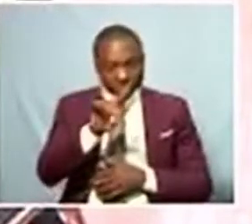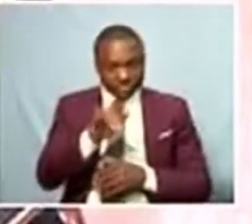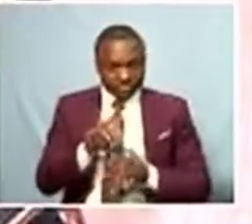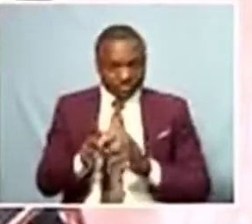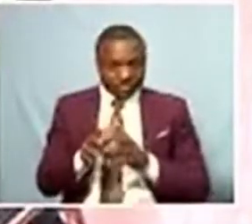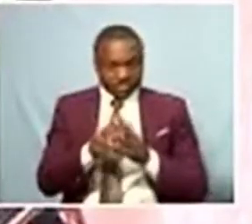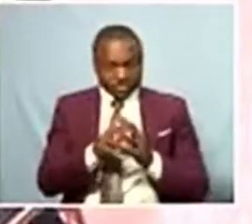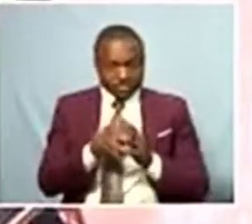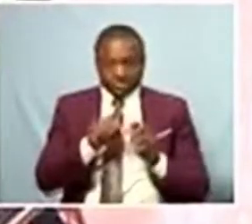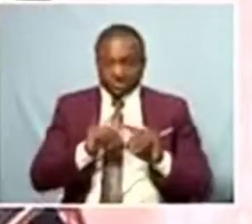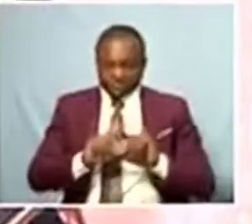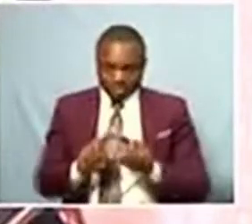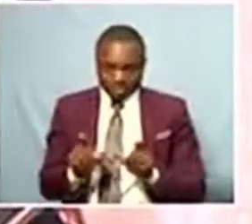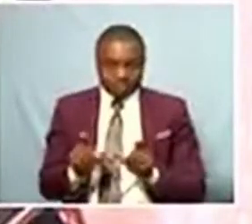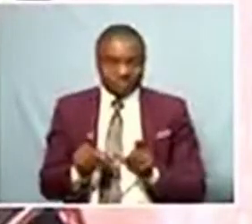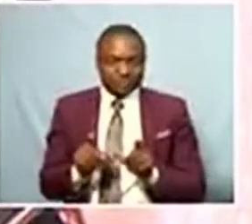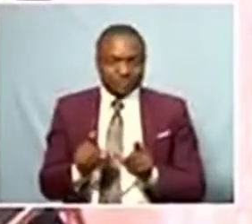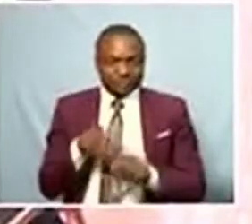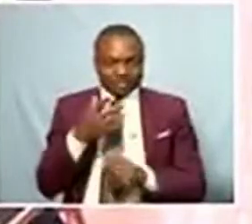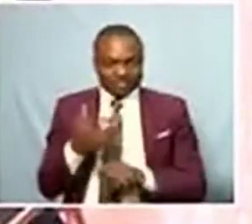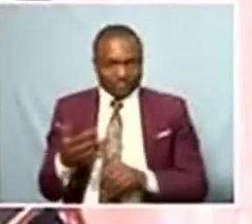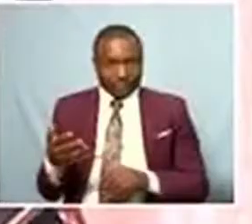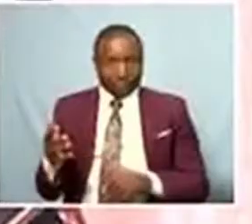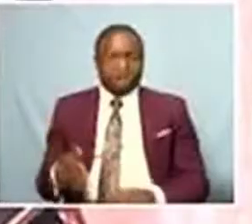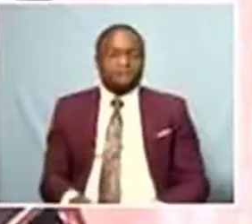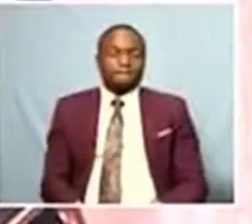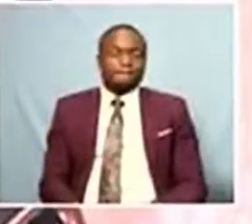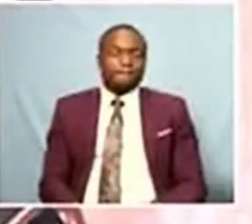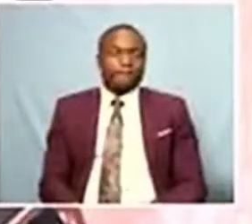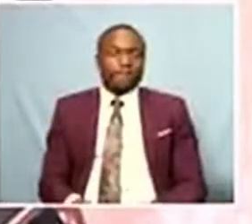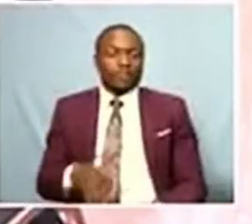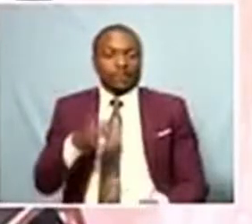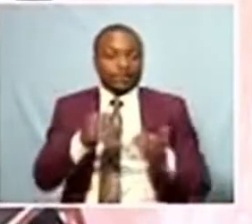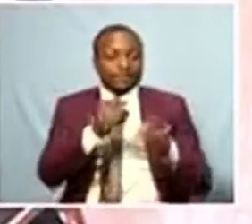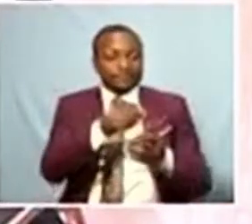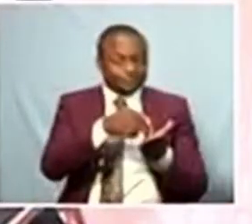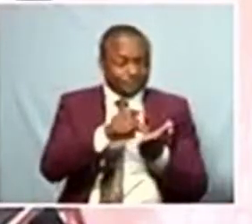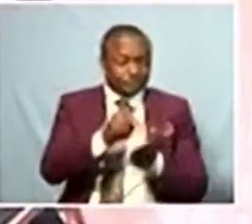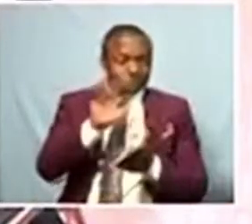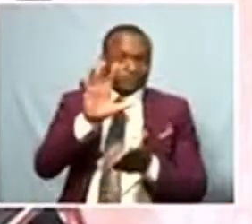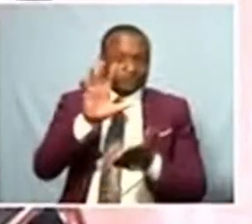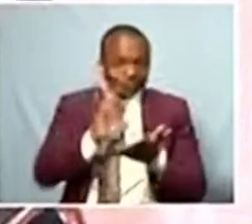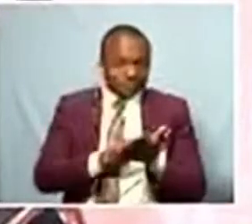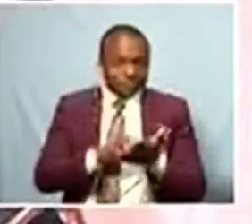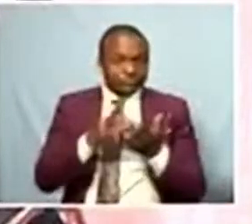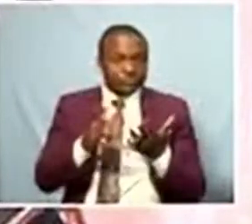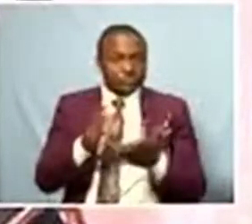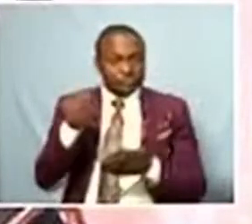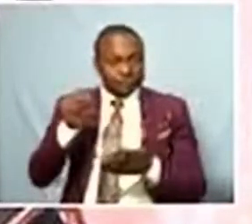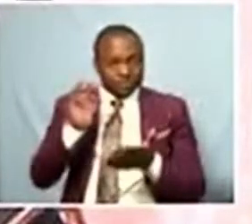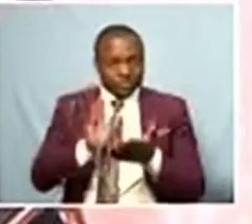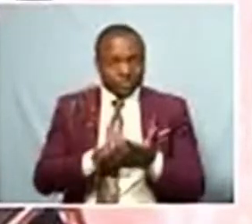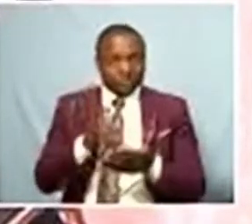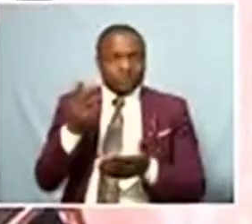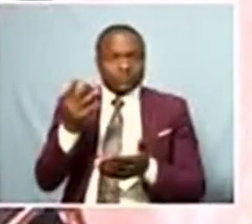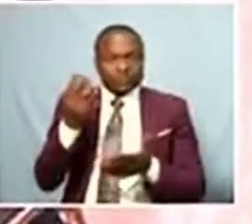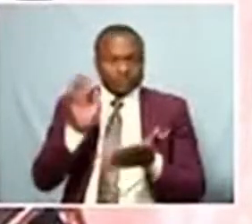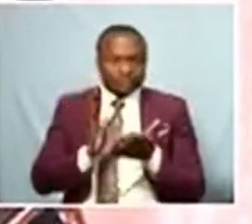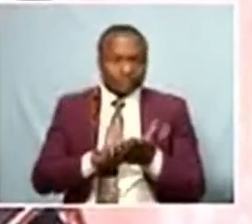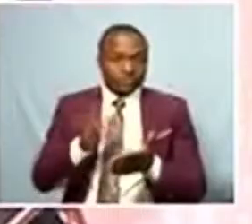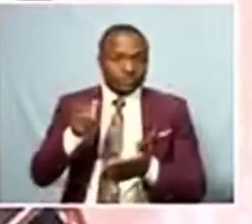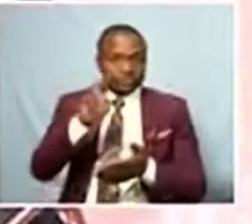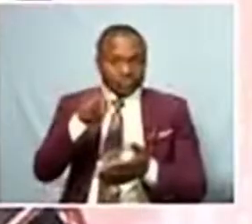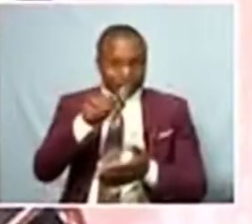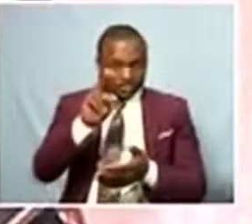that's a different set. As long as you pay the $5,000 or $10,000 or $15,000,